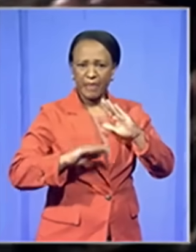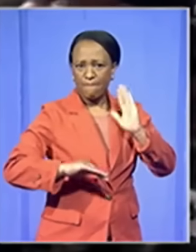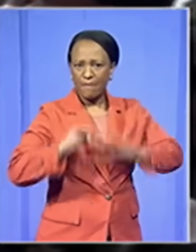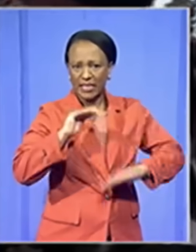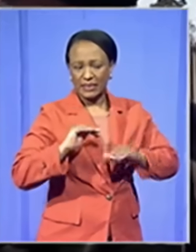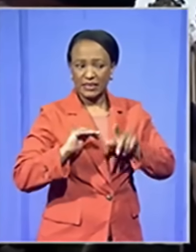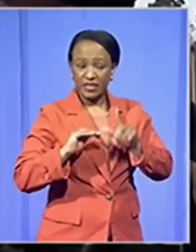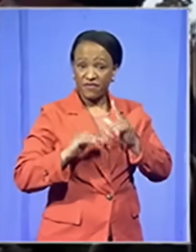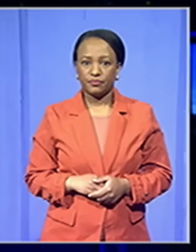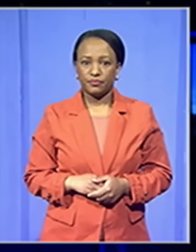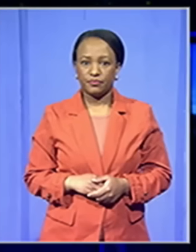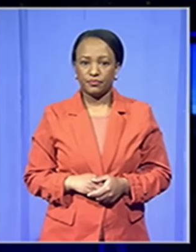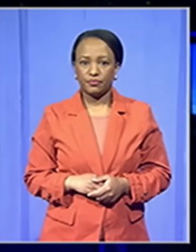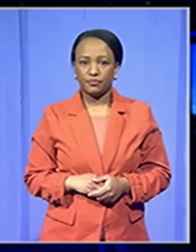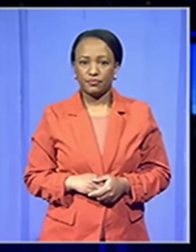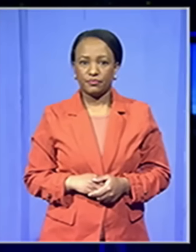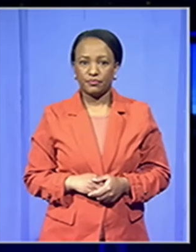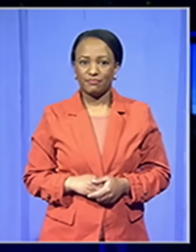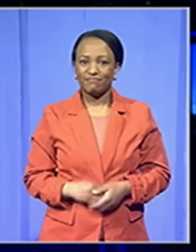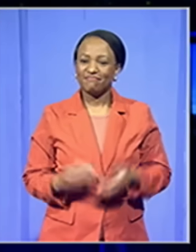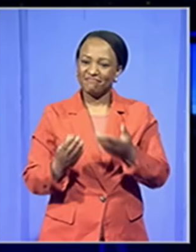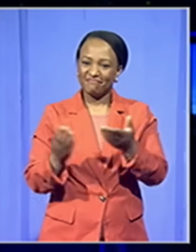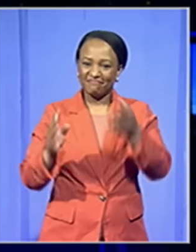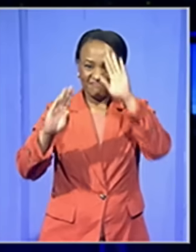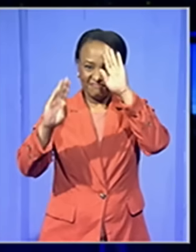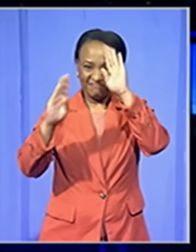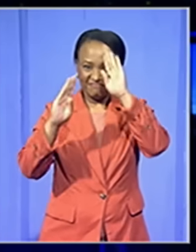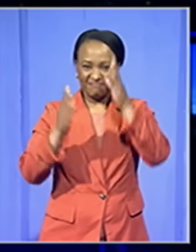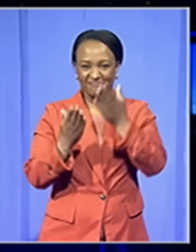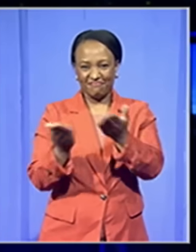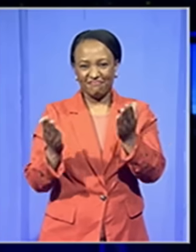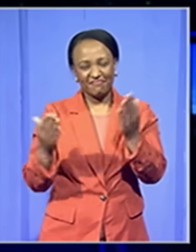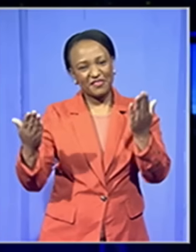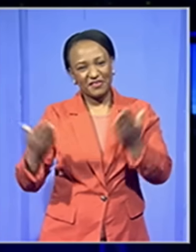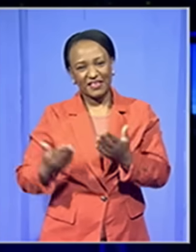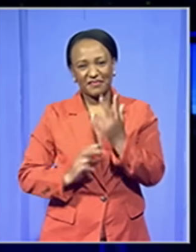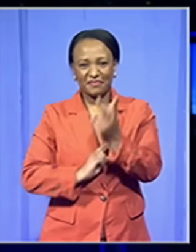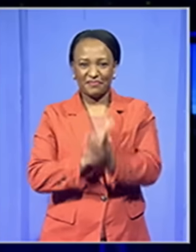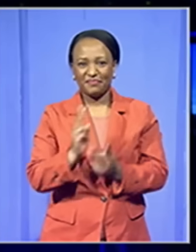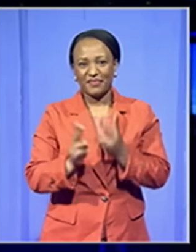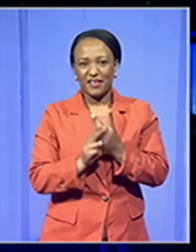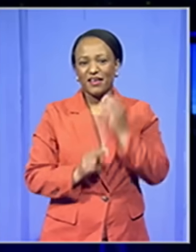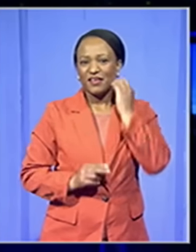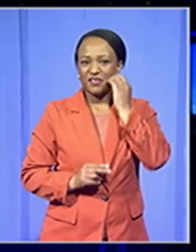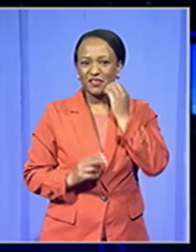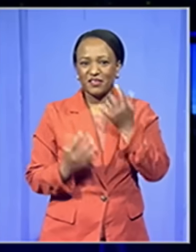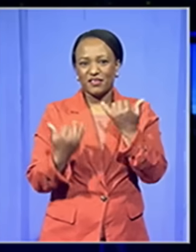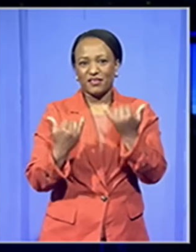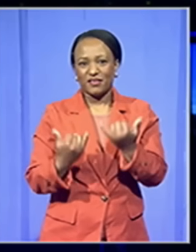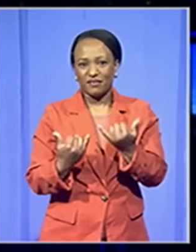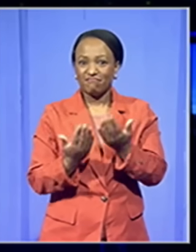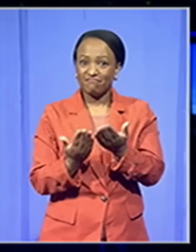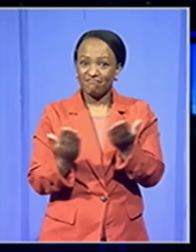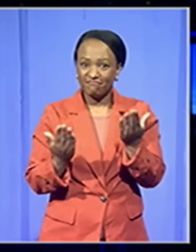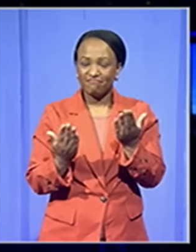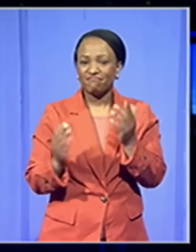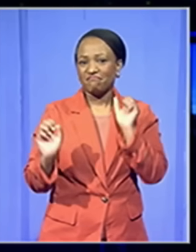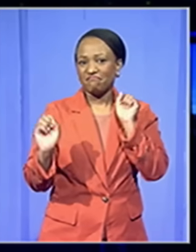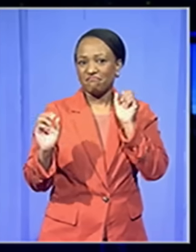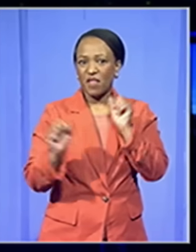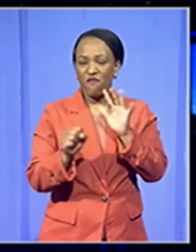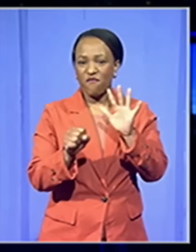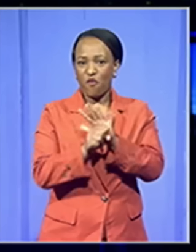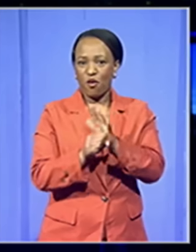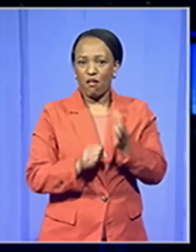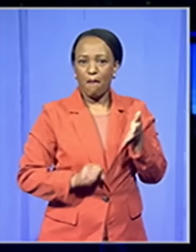ba le molato. Dumela mohi re boretse ra amoela kgasong ya rona ya ditaba tsa Sesotho ka jeno re boetse re dilotomantse ka